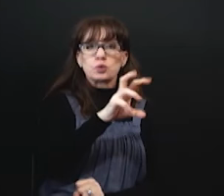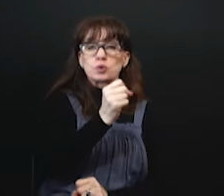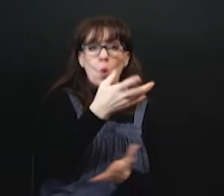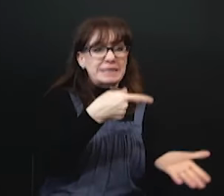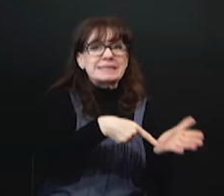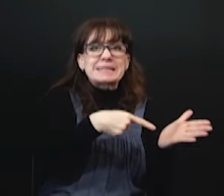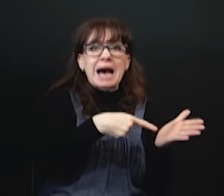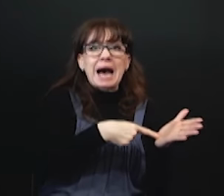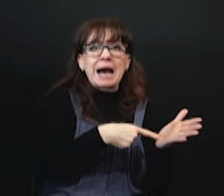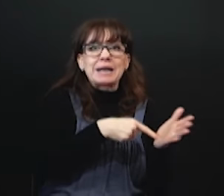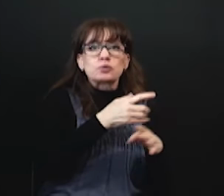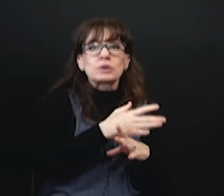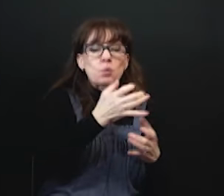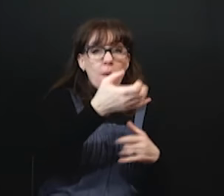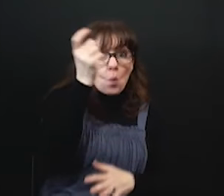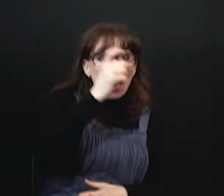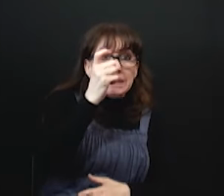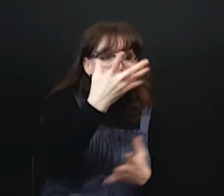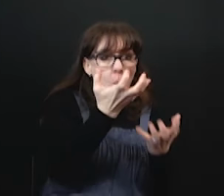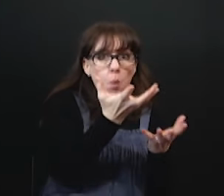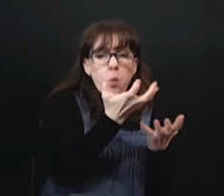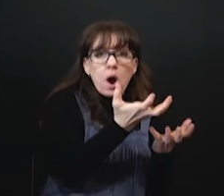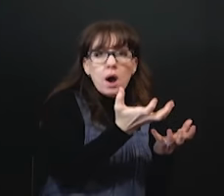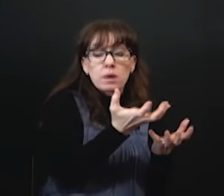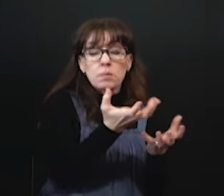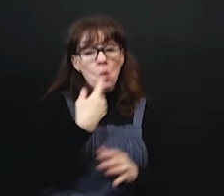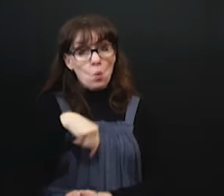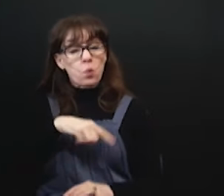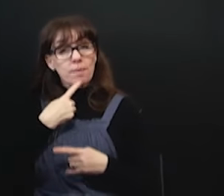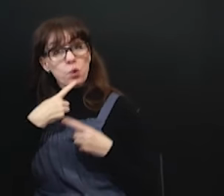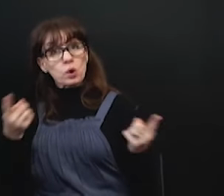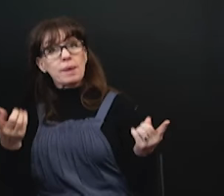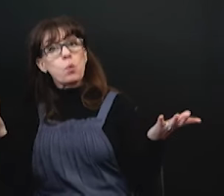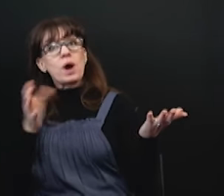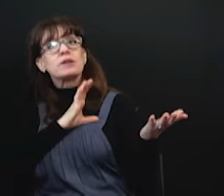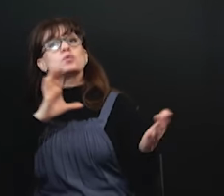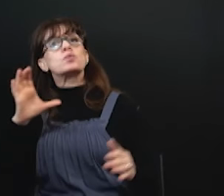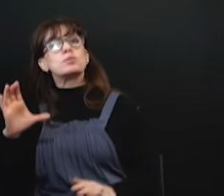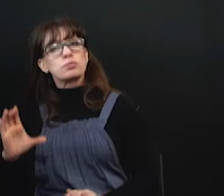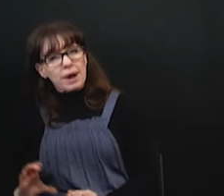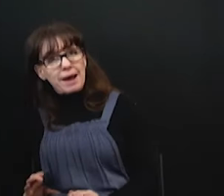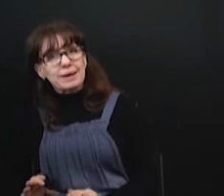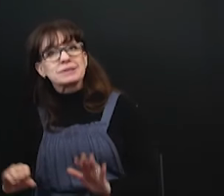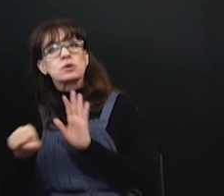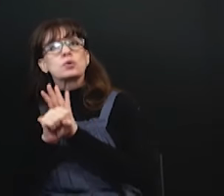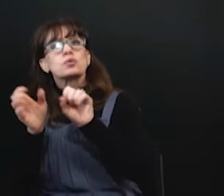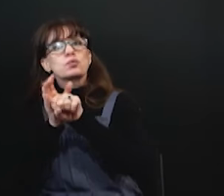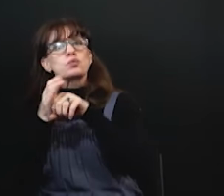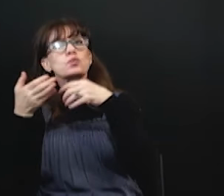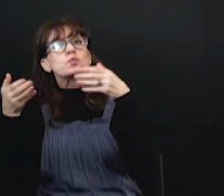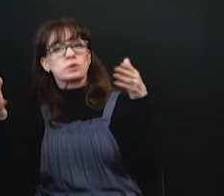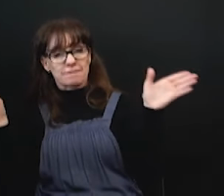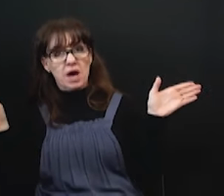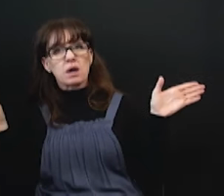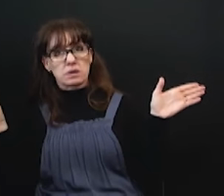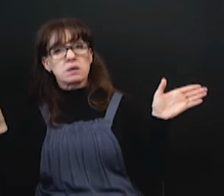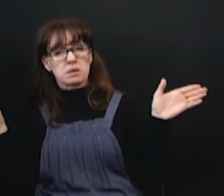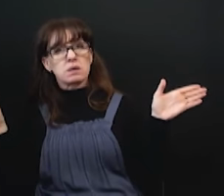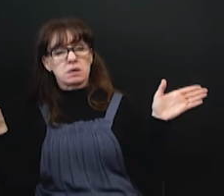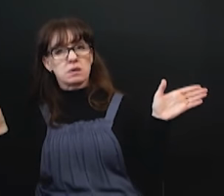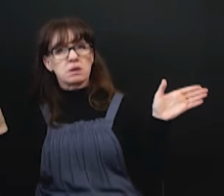Greeks desire wisdom. But we proclaim Christ crucified,